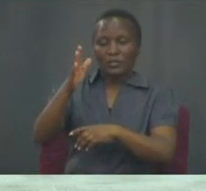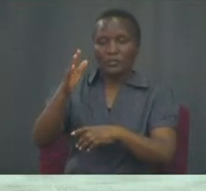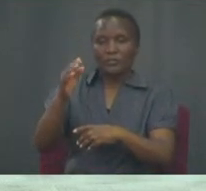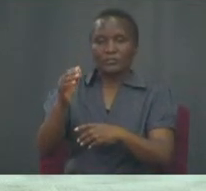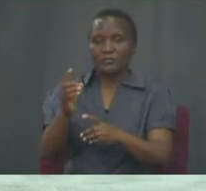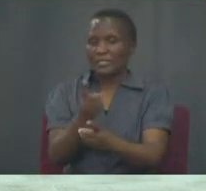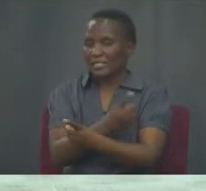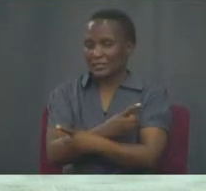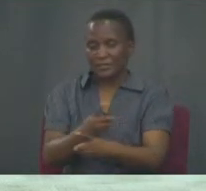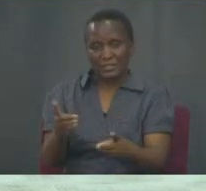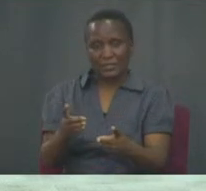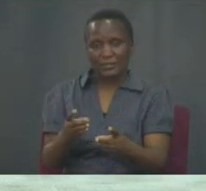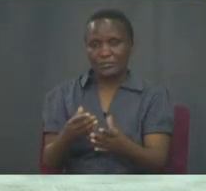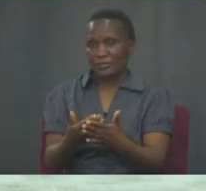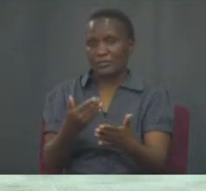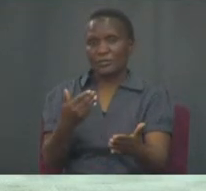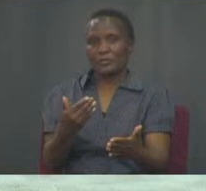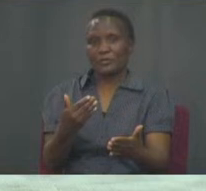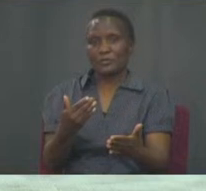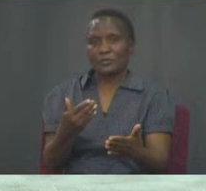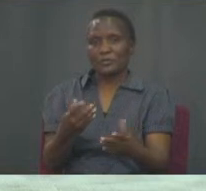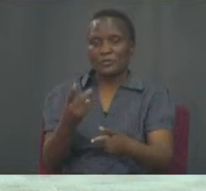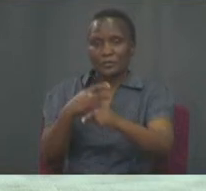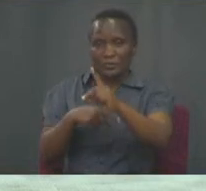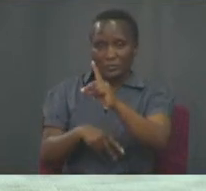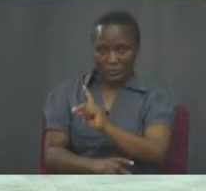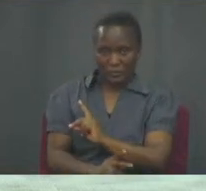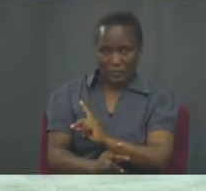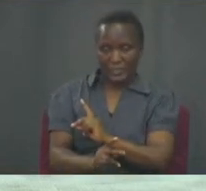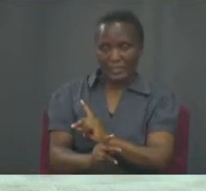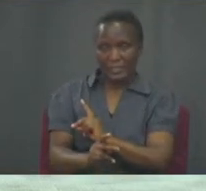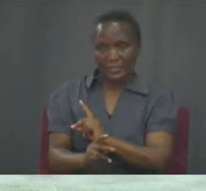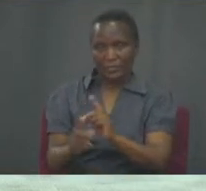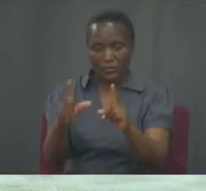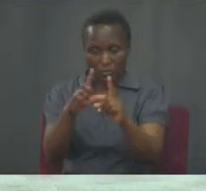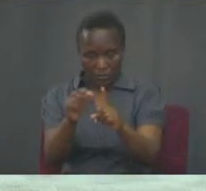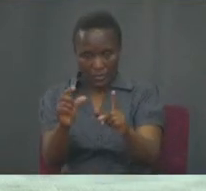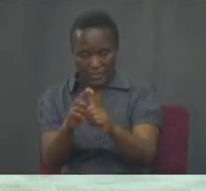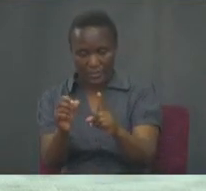perfect tense. God is already done, even though it's yet to be done.